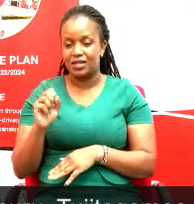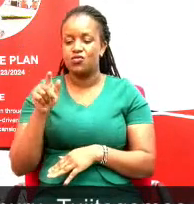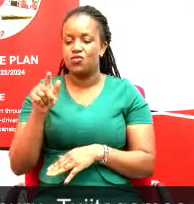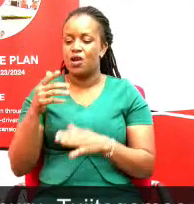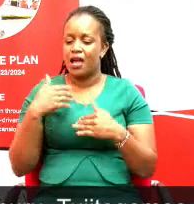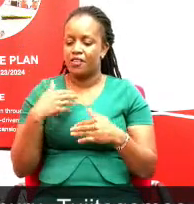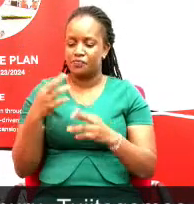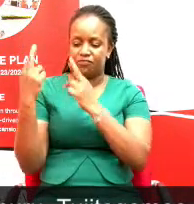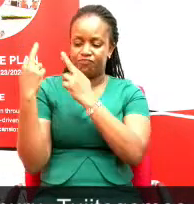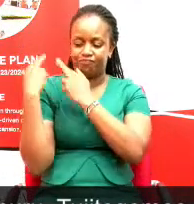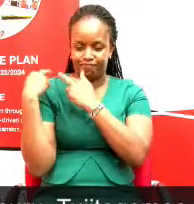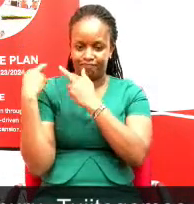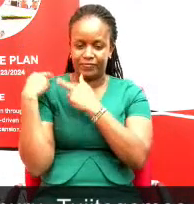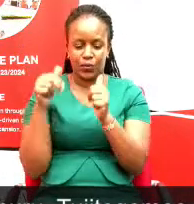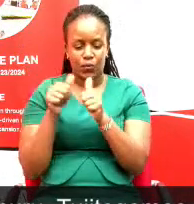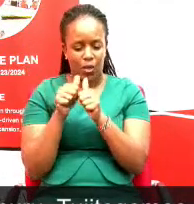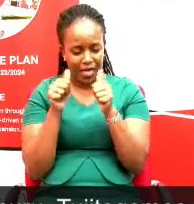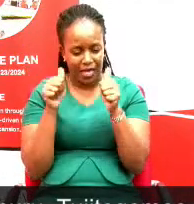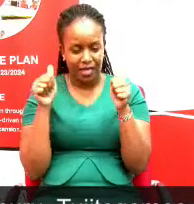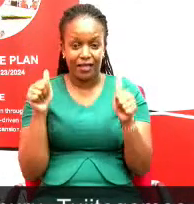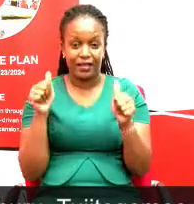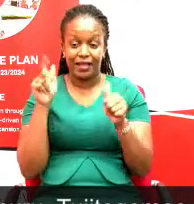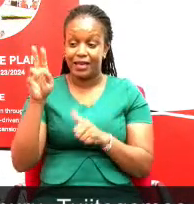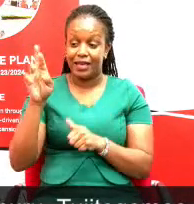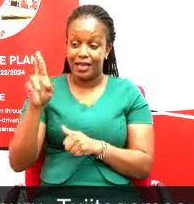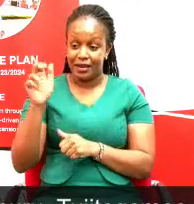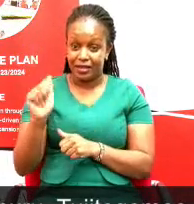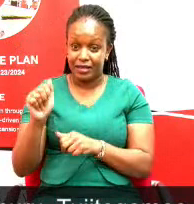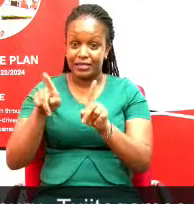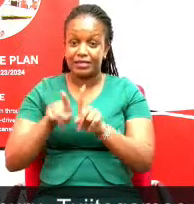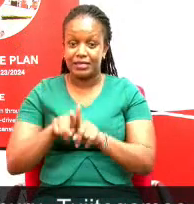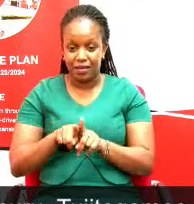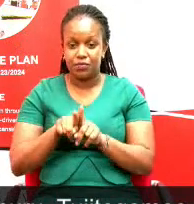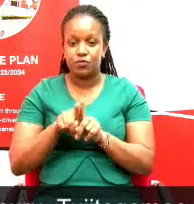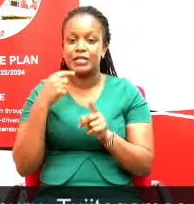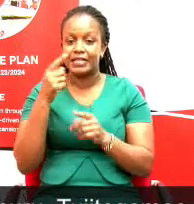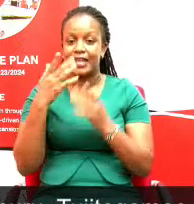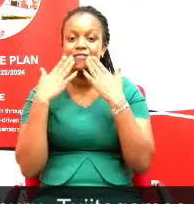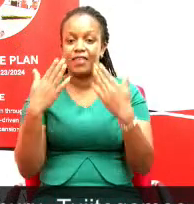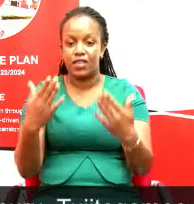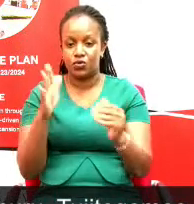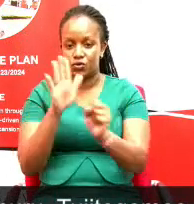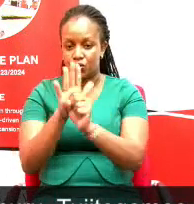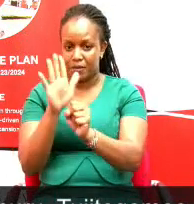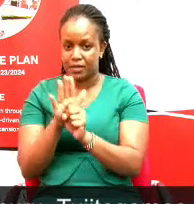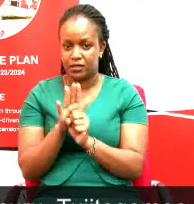responsive to KRI, and we really want to register our appreciation.